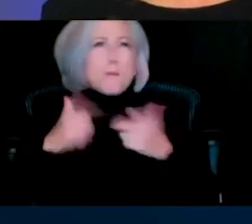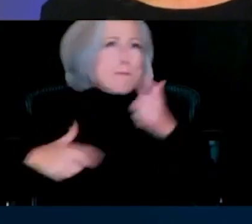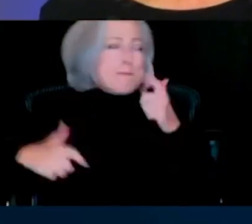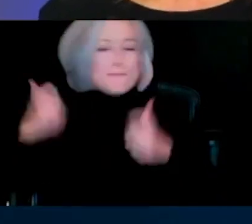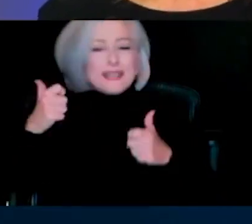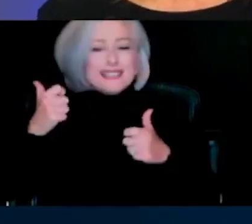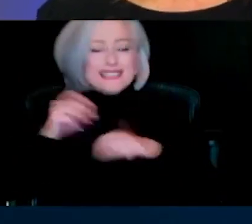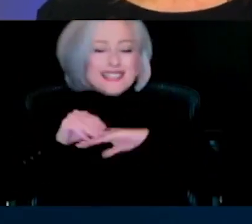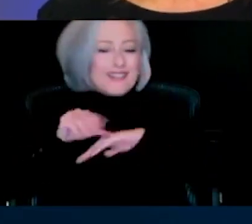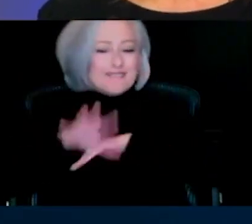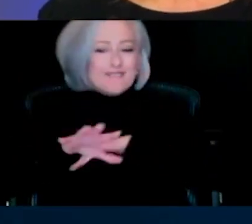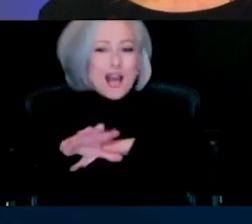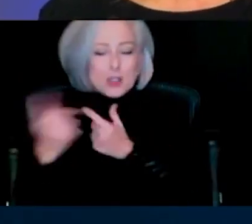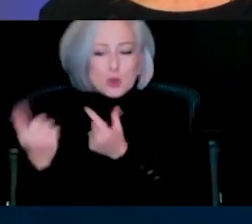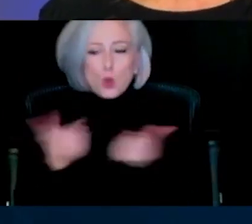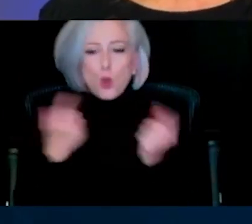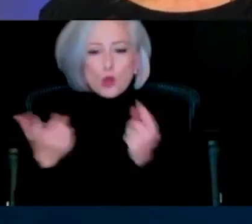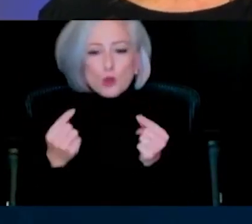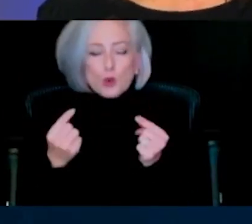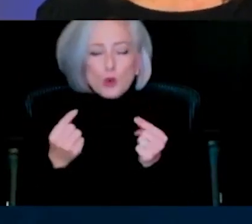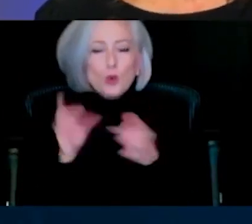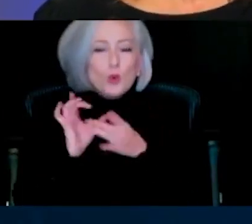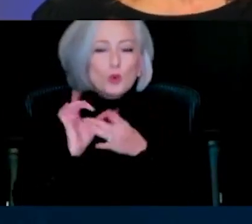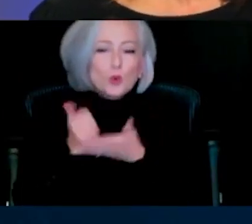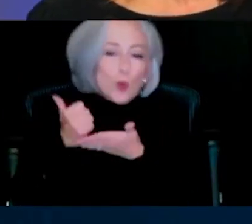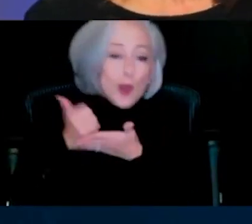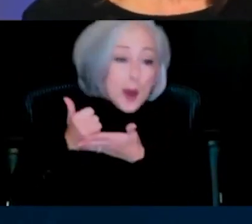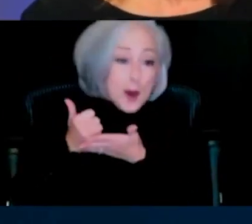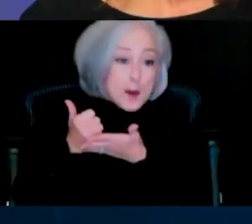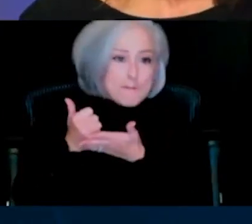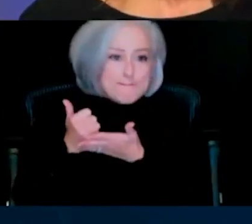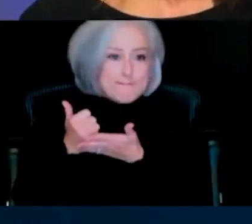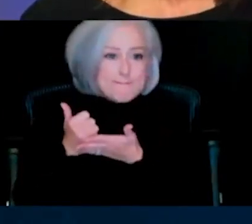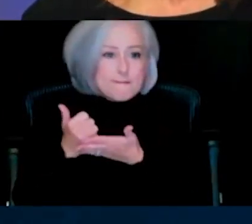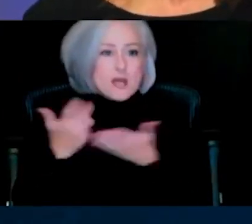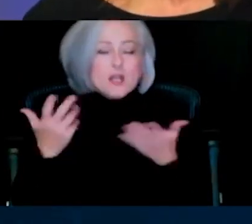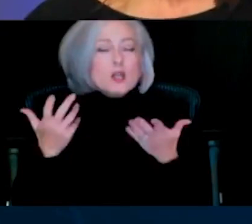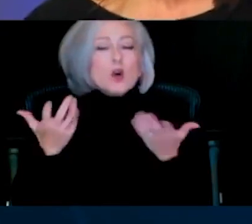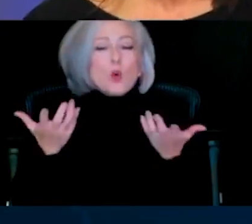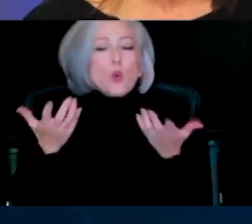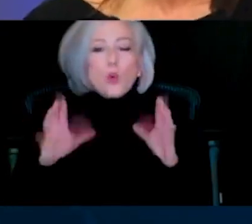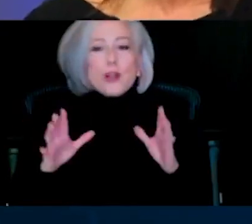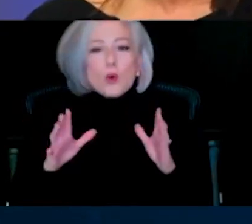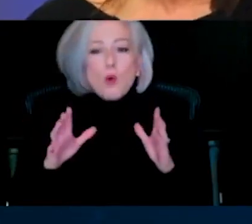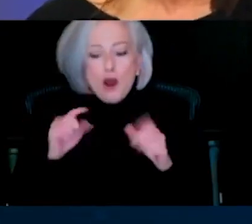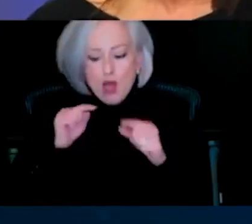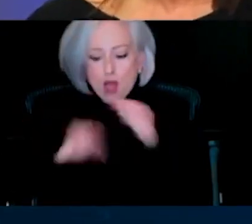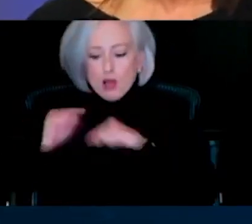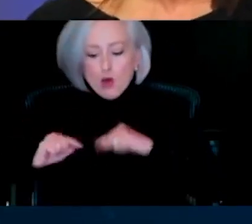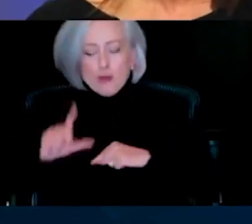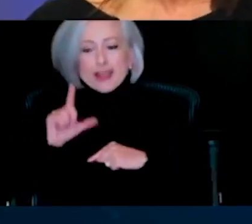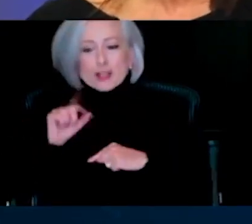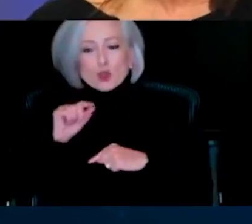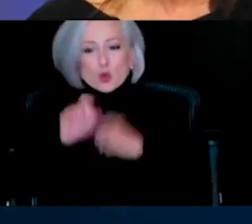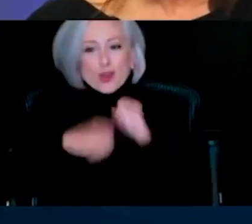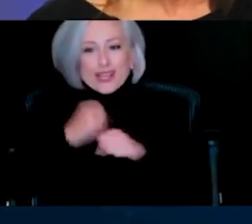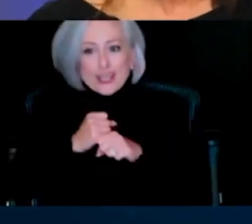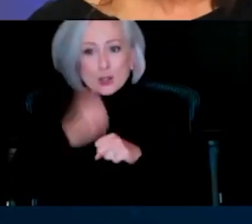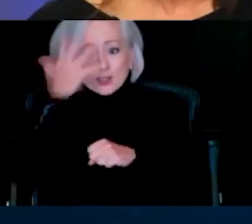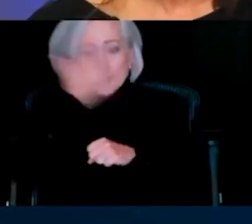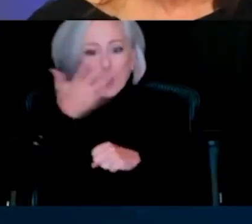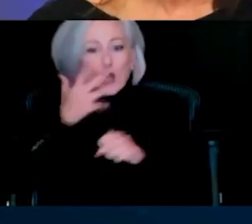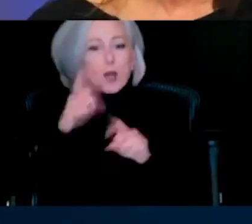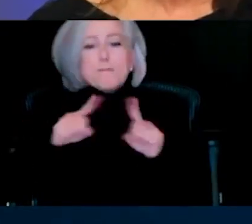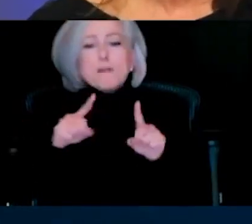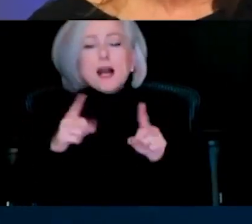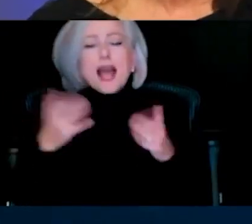do to help, you know, we're not trying to turn the clock back 20 years, but what do we do to preserve where we are today? What would be your best